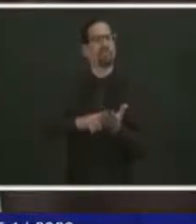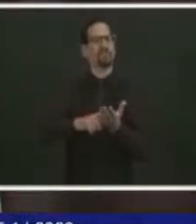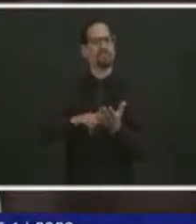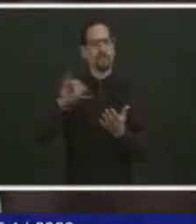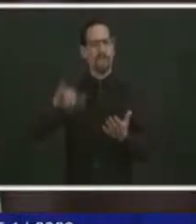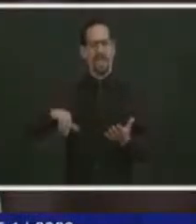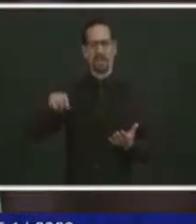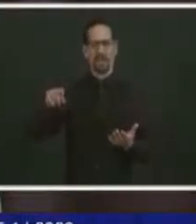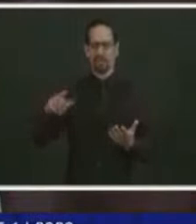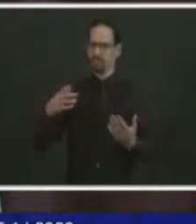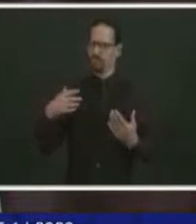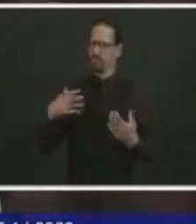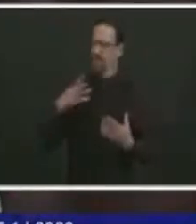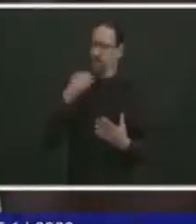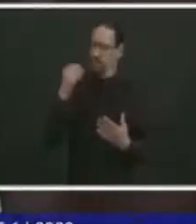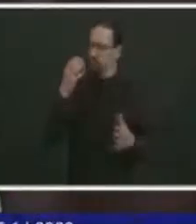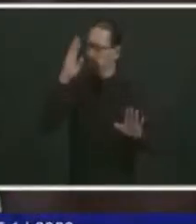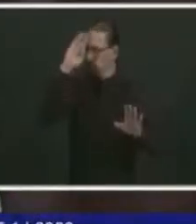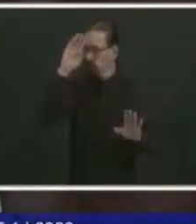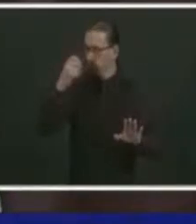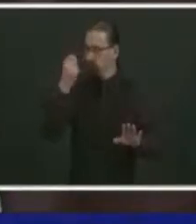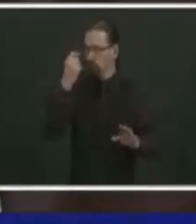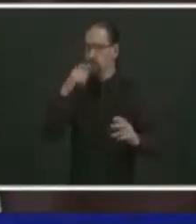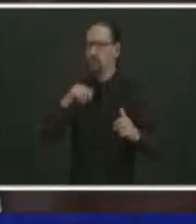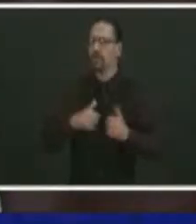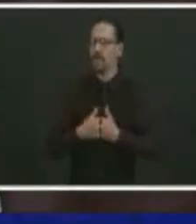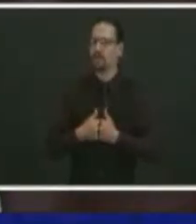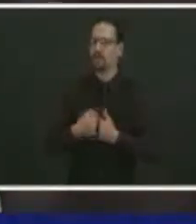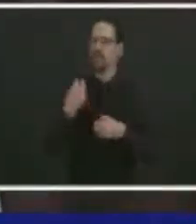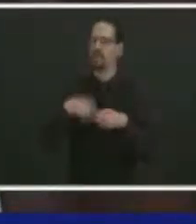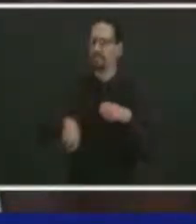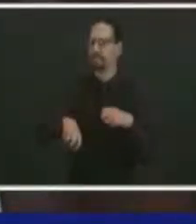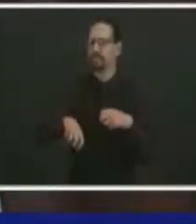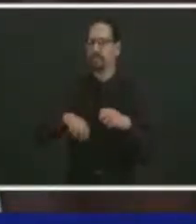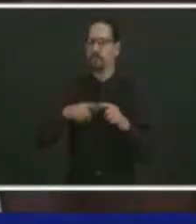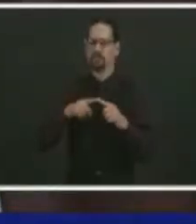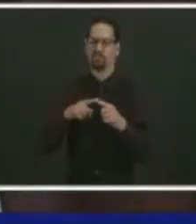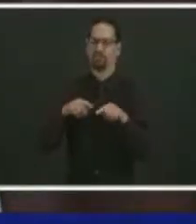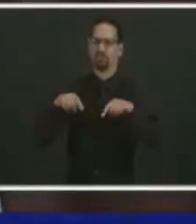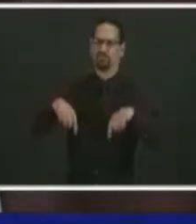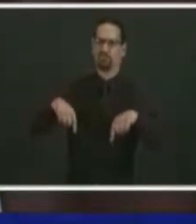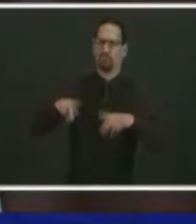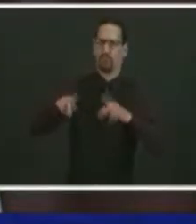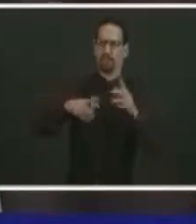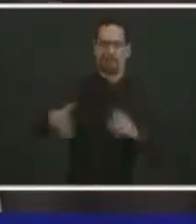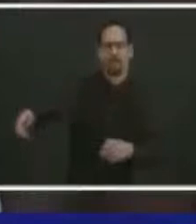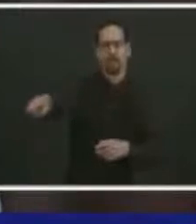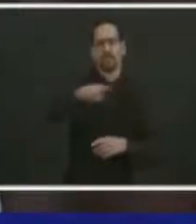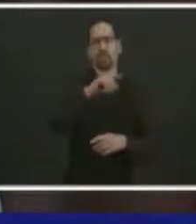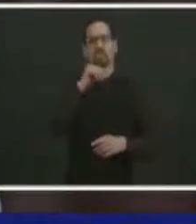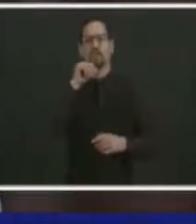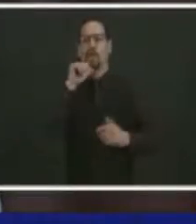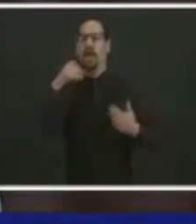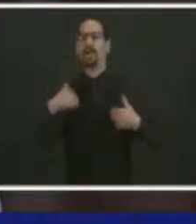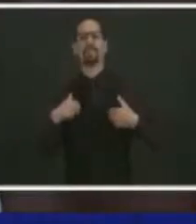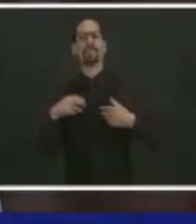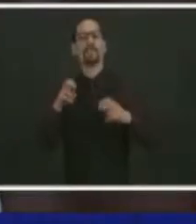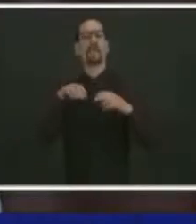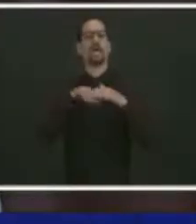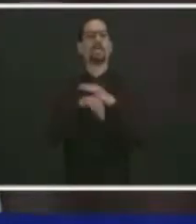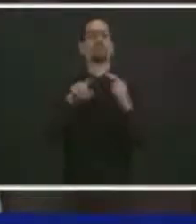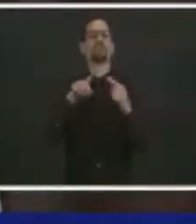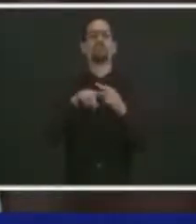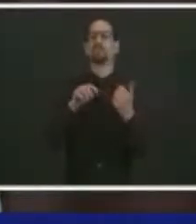understood the challenge, have felt the challenge of people not having the access to